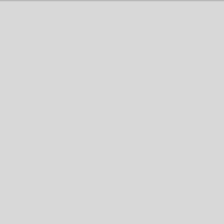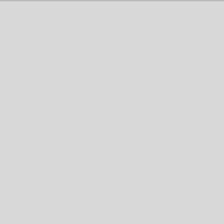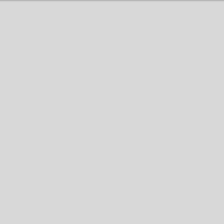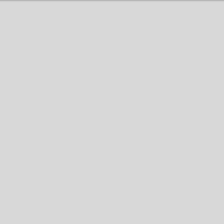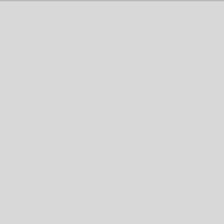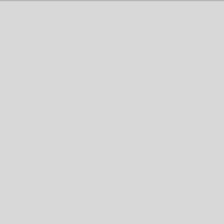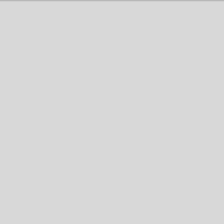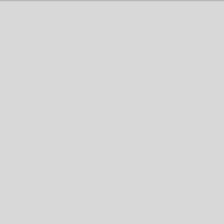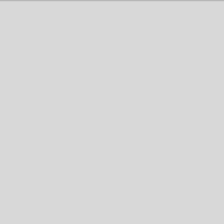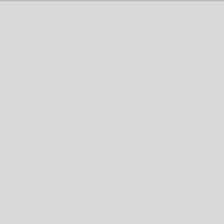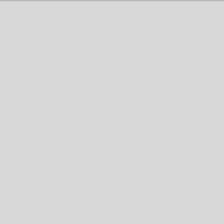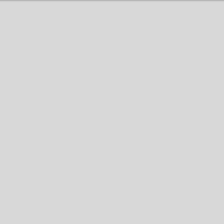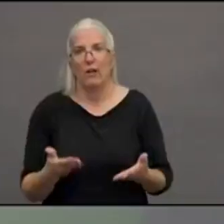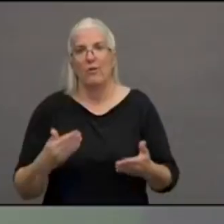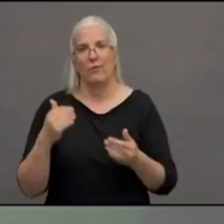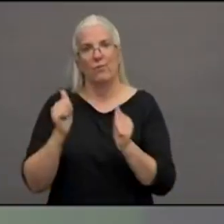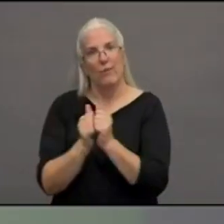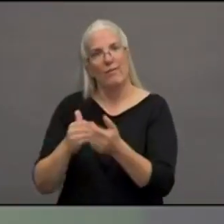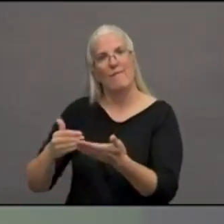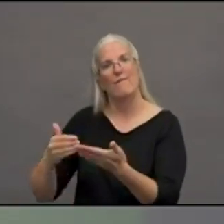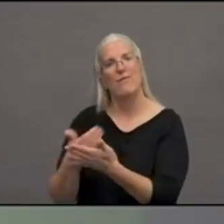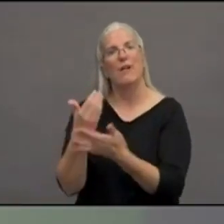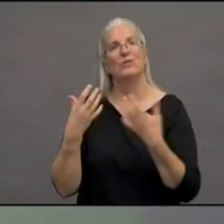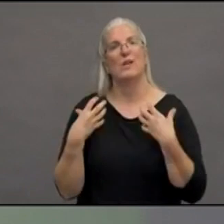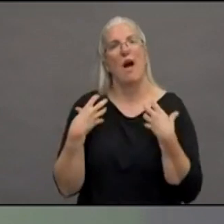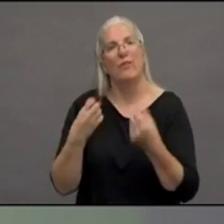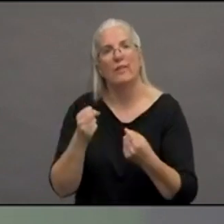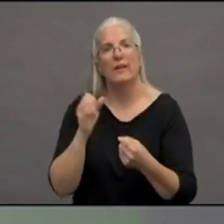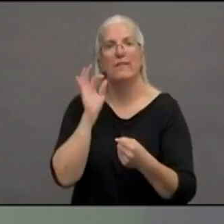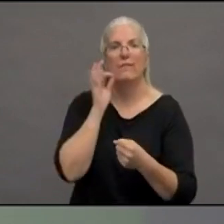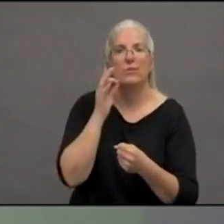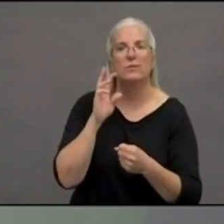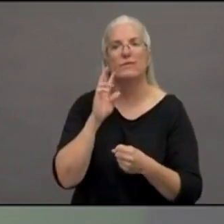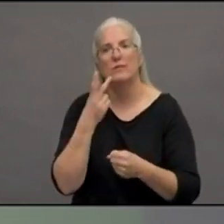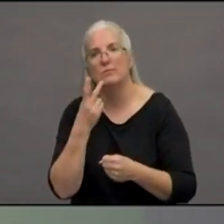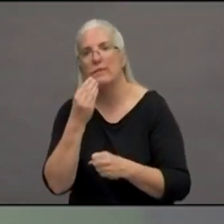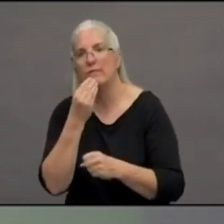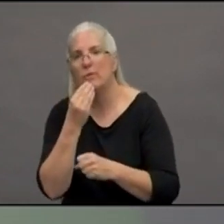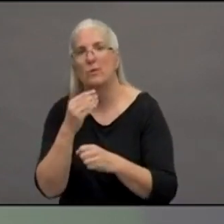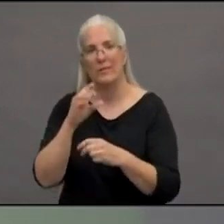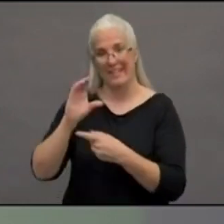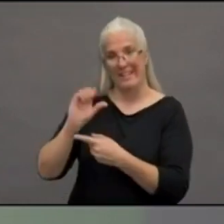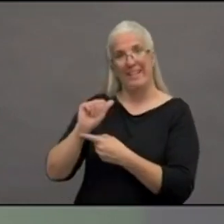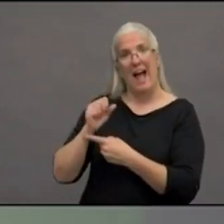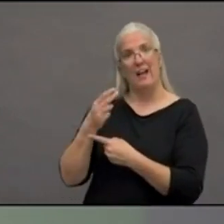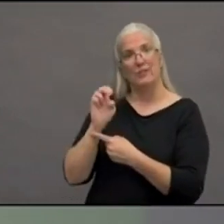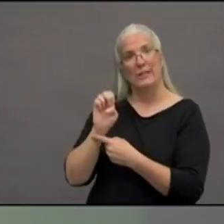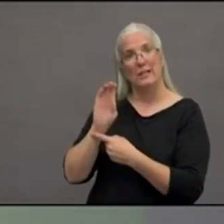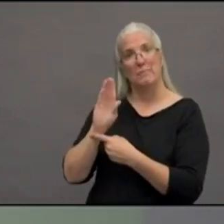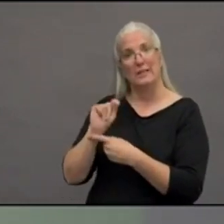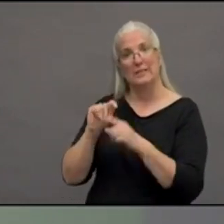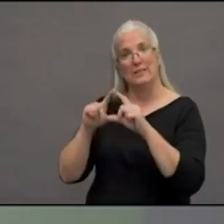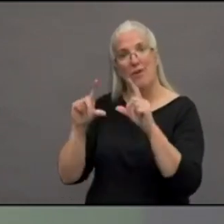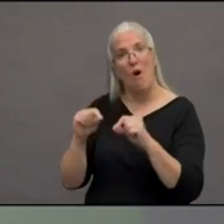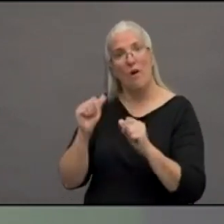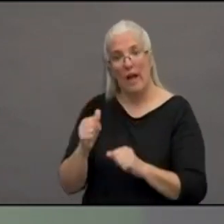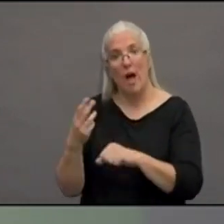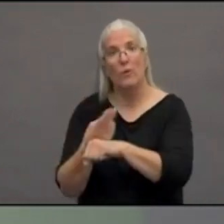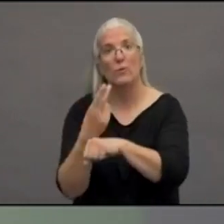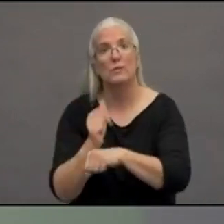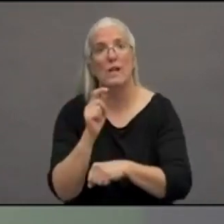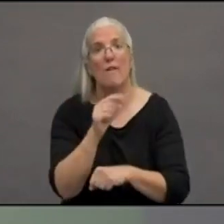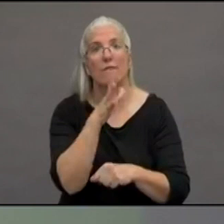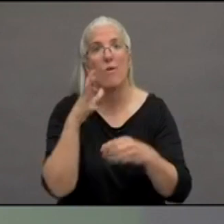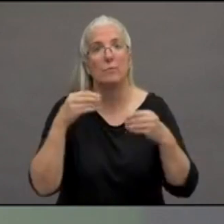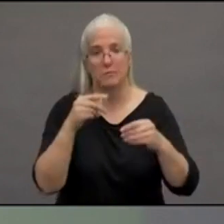healthy food. You can take your CalFresh EBT card, go to a market, go to the information booth and swipe your card just like a